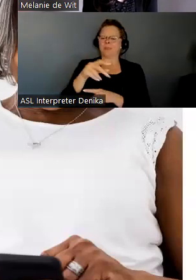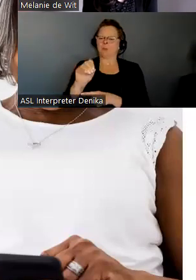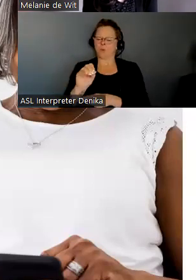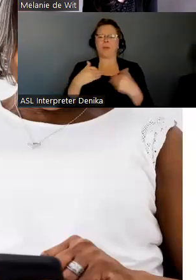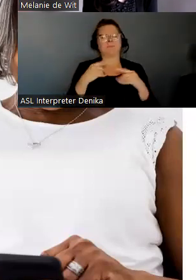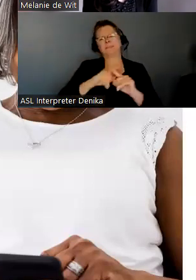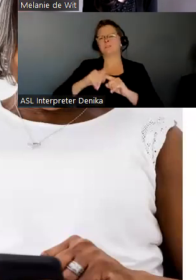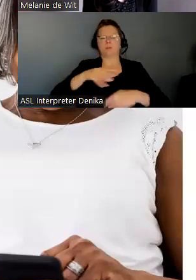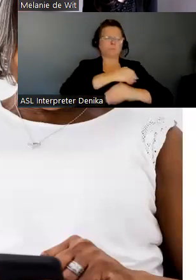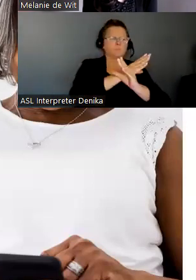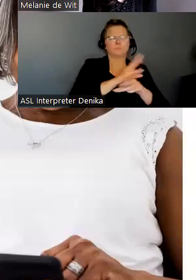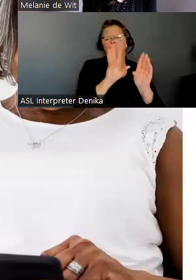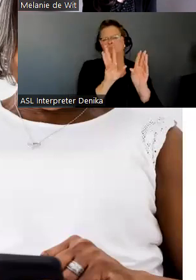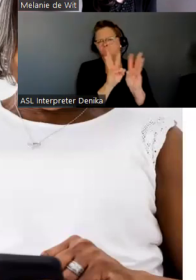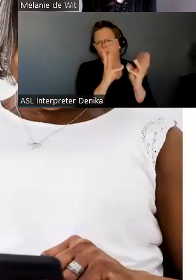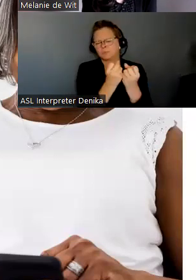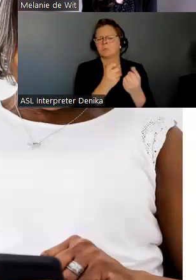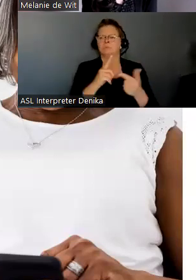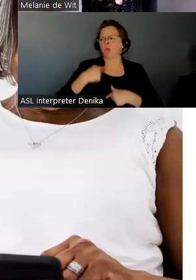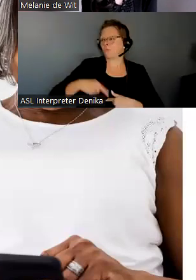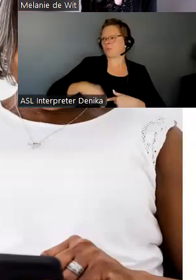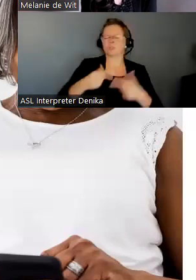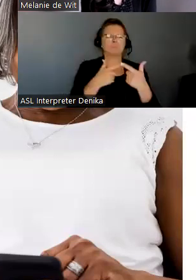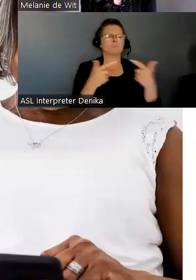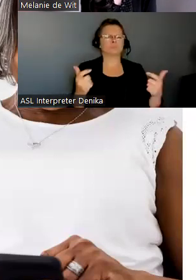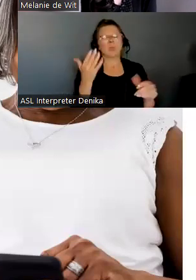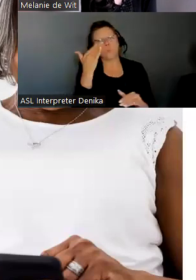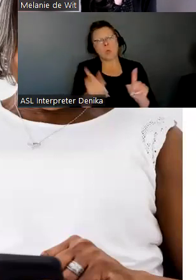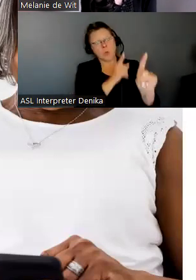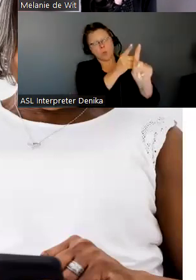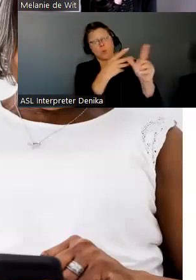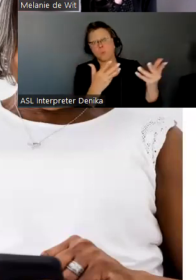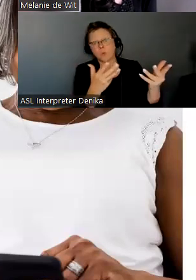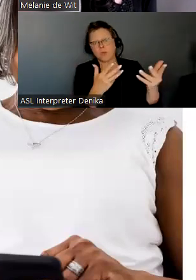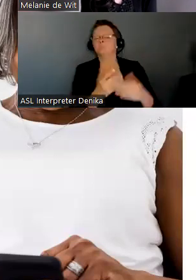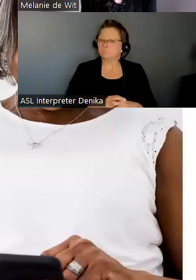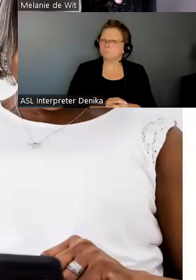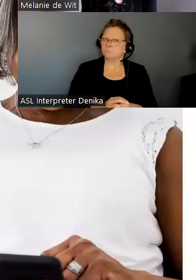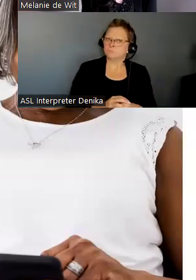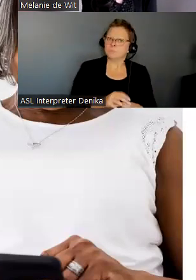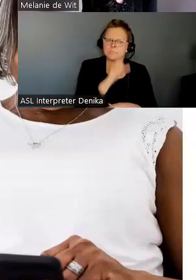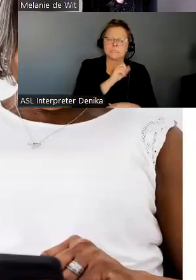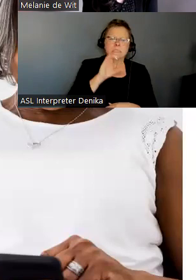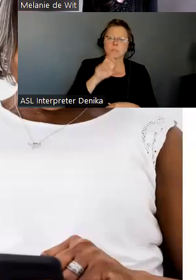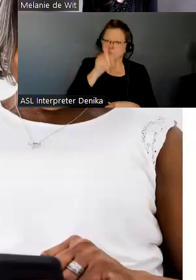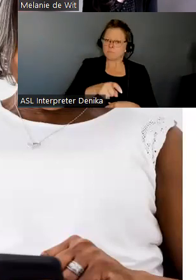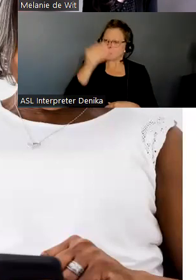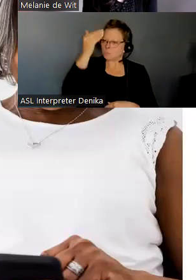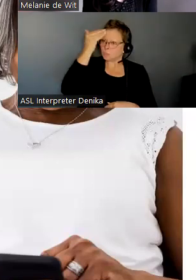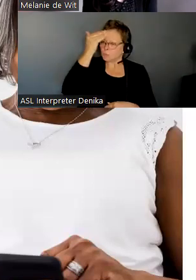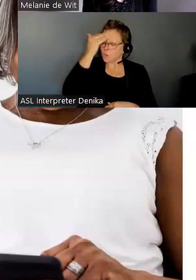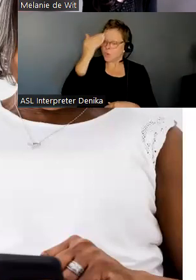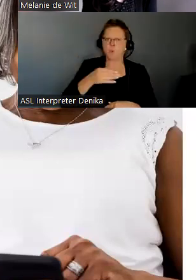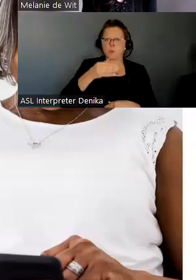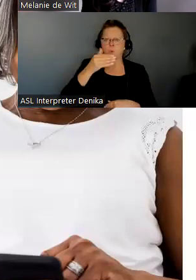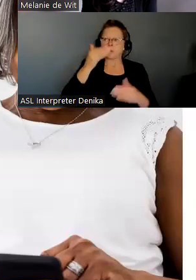conferences. But we do this because our mission is really to make sure that seniors are well informed, they have a voice, and